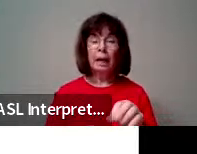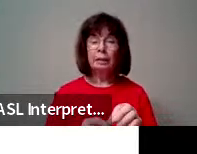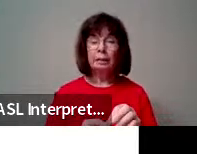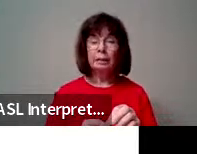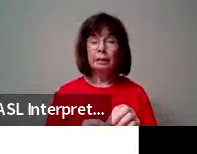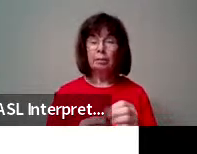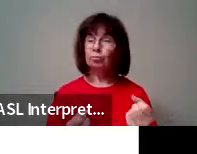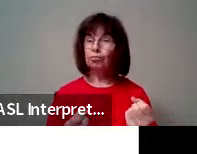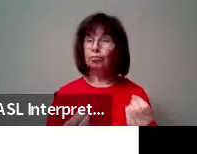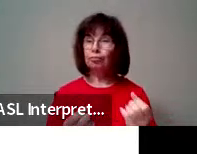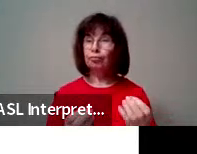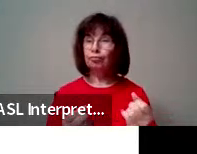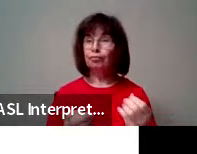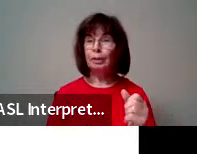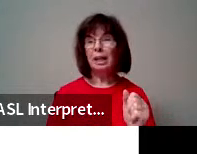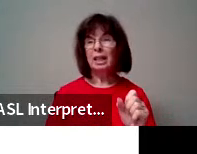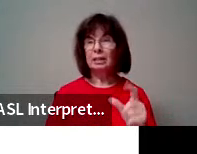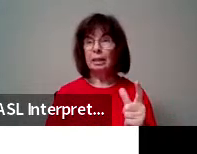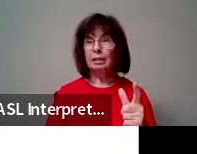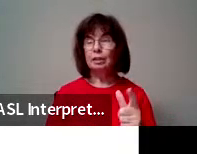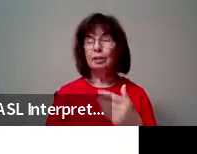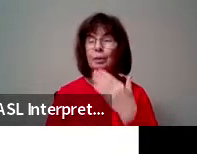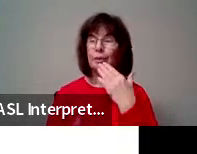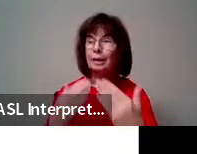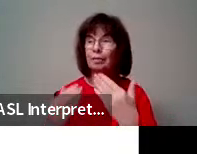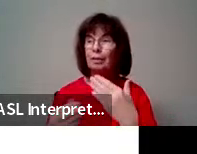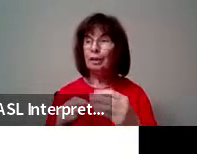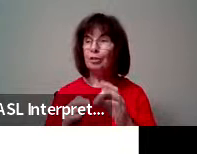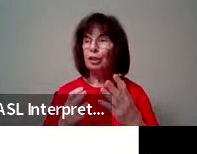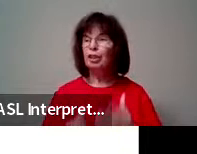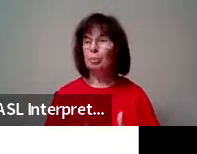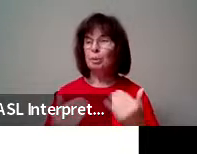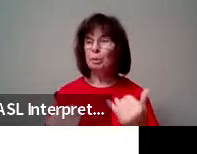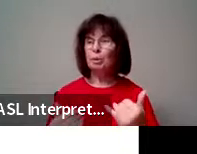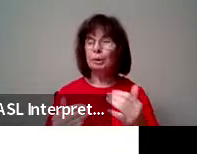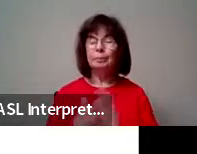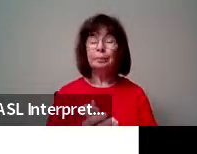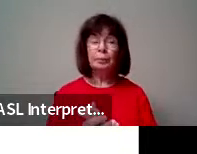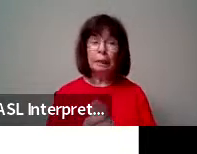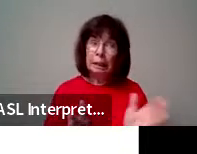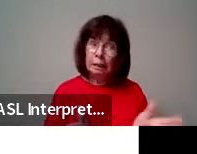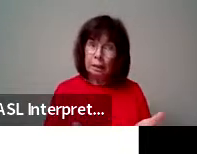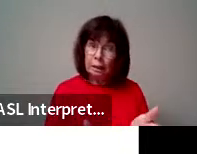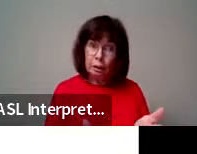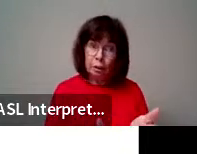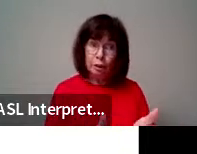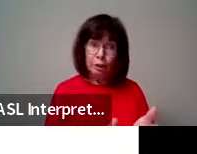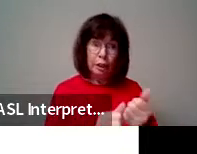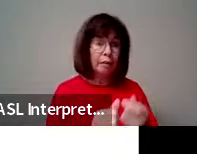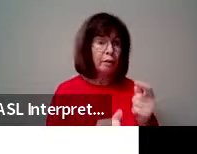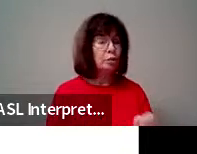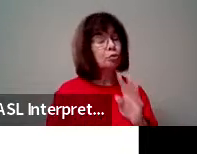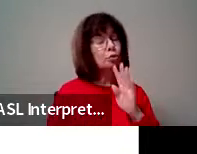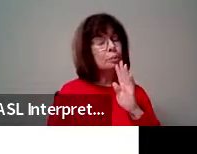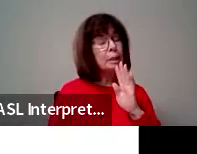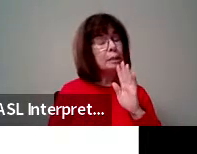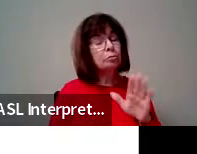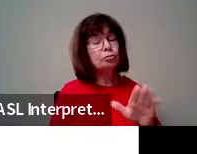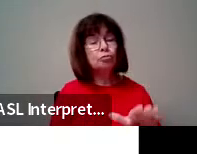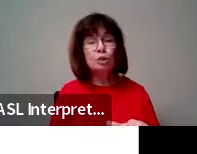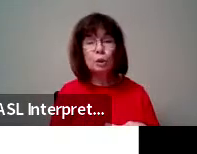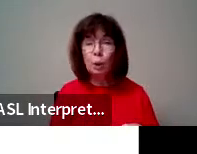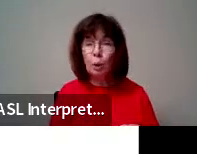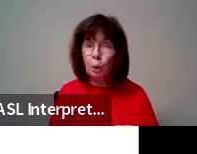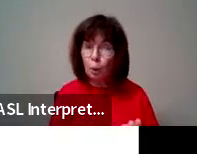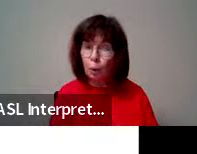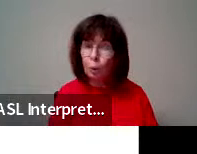in ASL. So we thank our interpreters today. We encourage everyone here to speak slowly if you're speaking